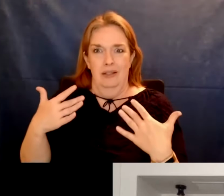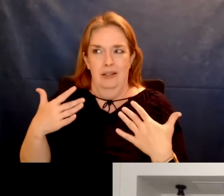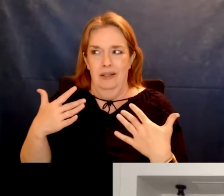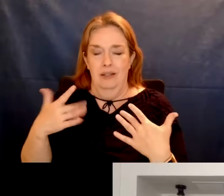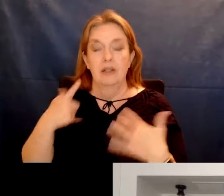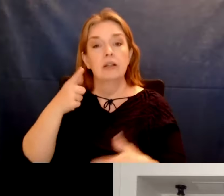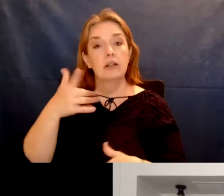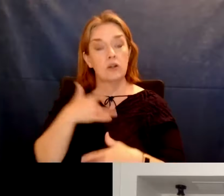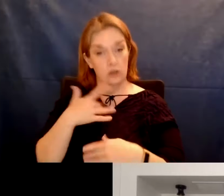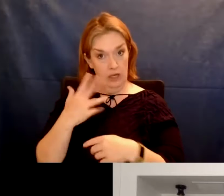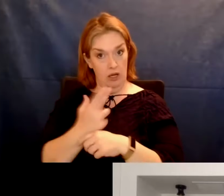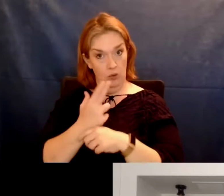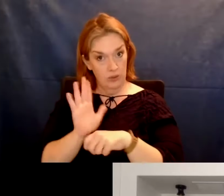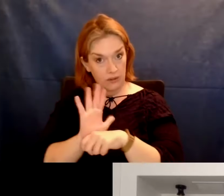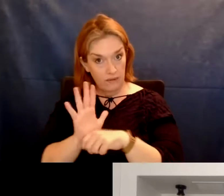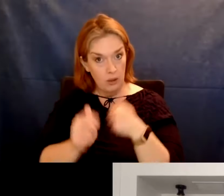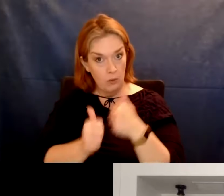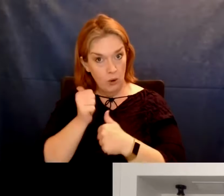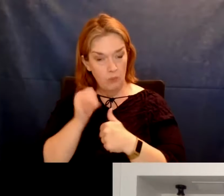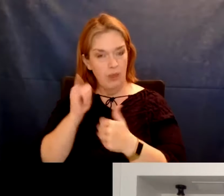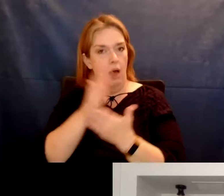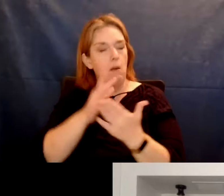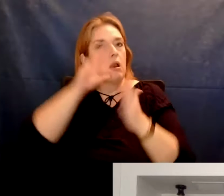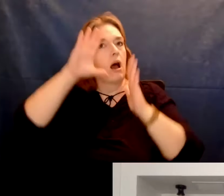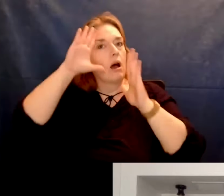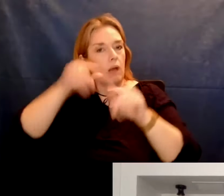typically? That part was unexpected. Thank you.